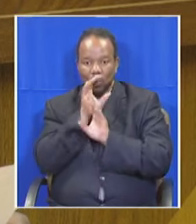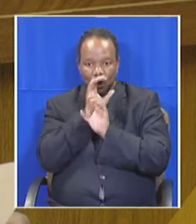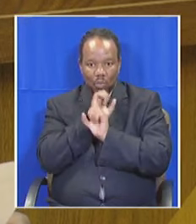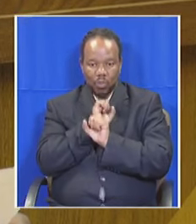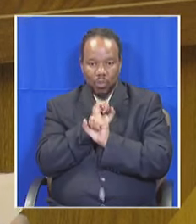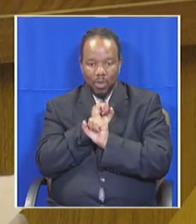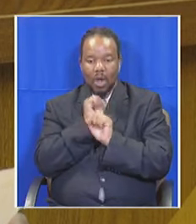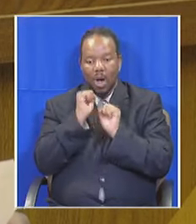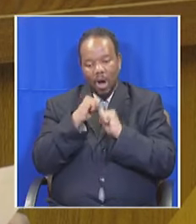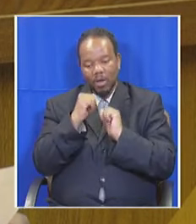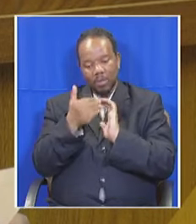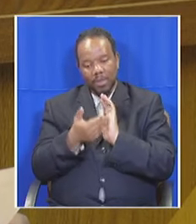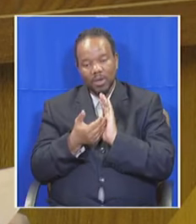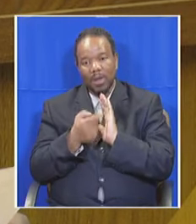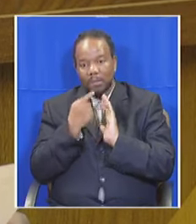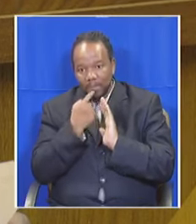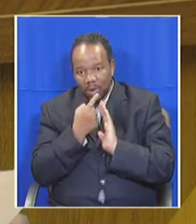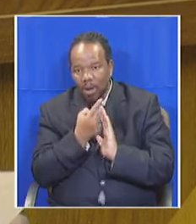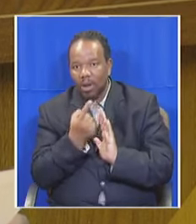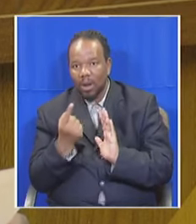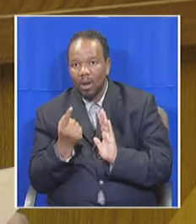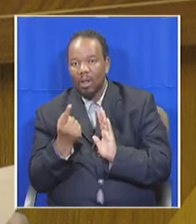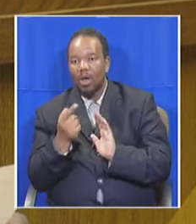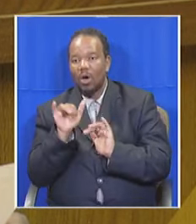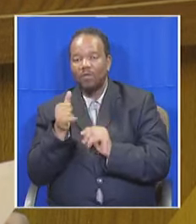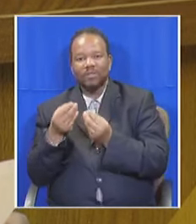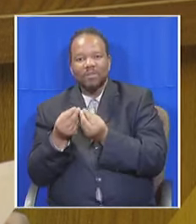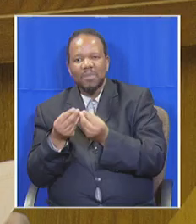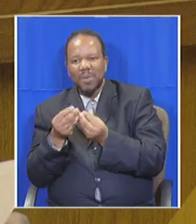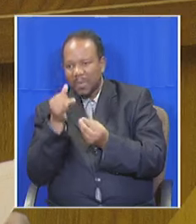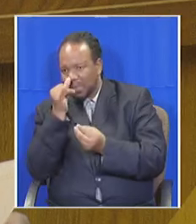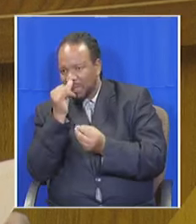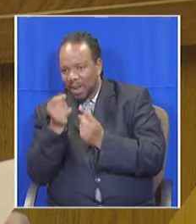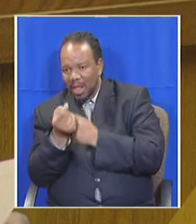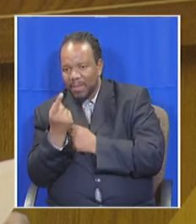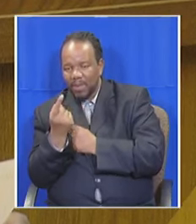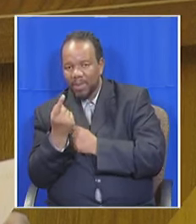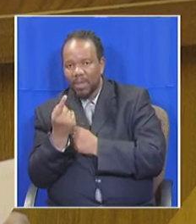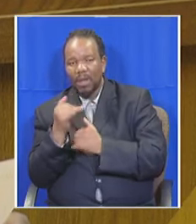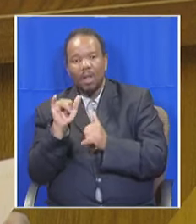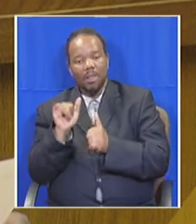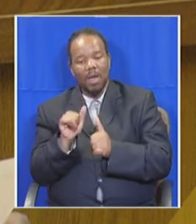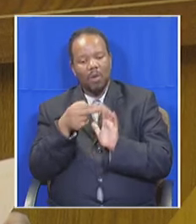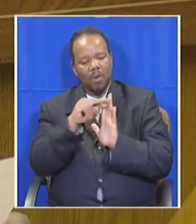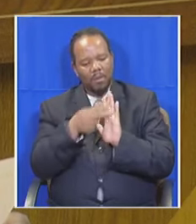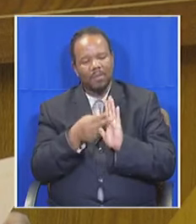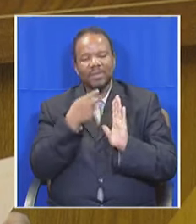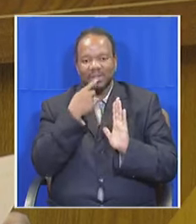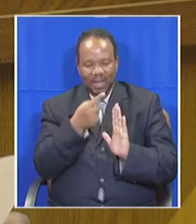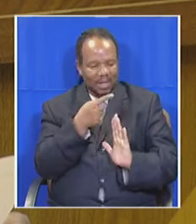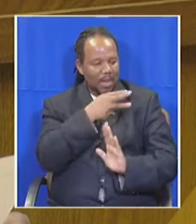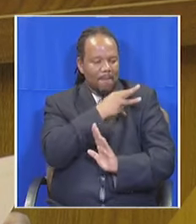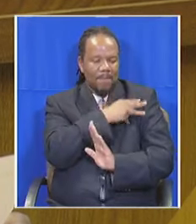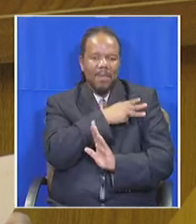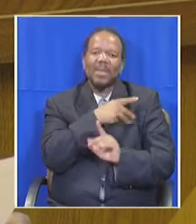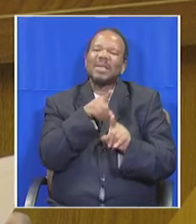agreement arising out of the disclosure of a criminal offense. The current amendment adds that employees are also